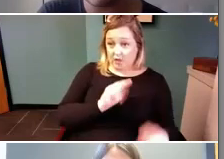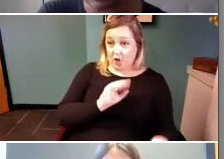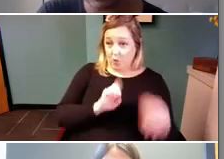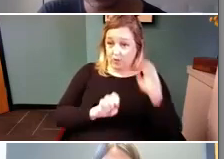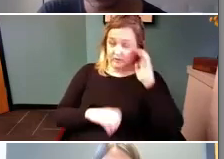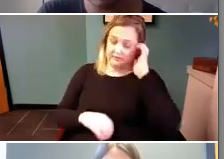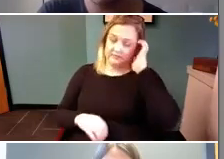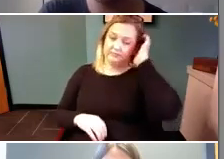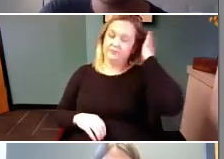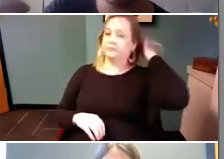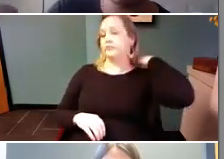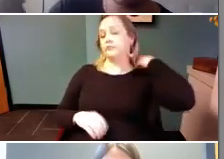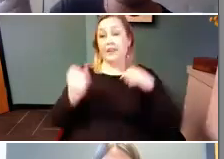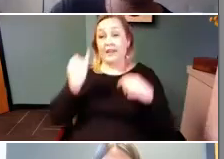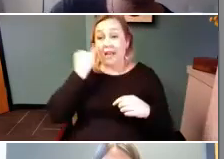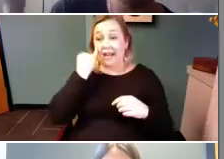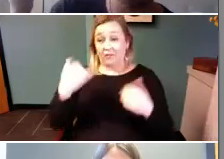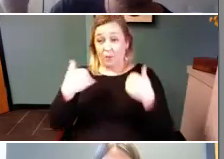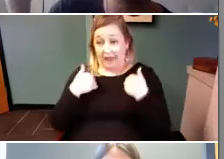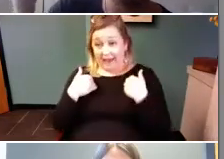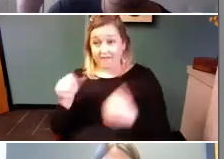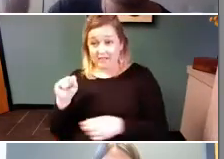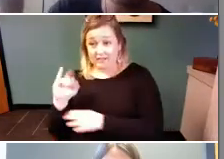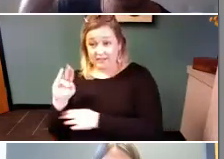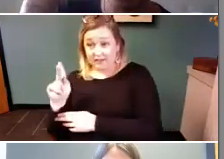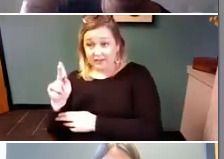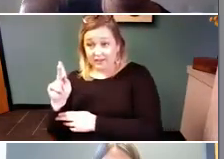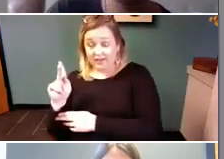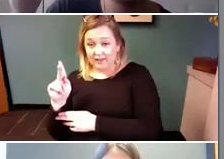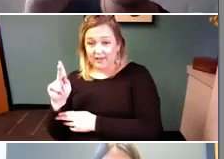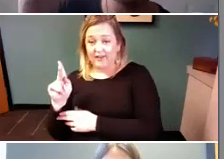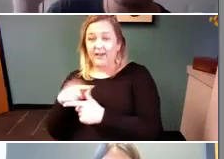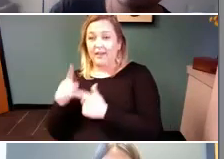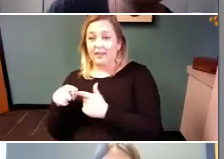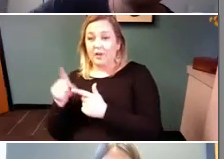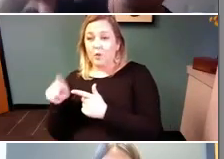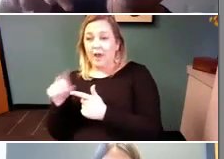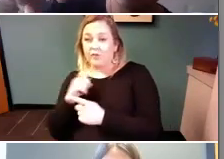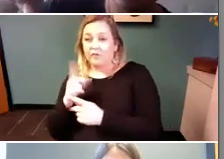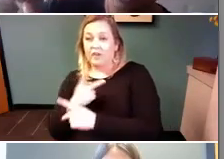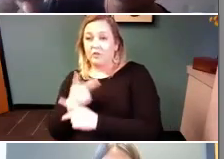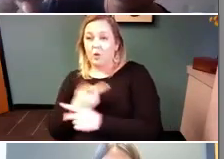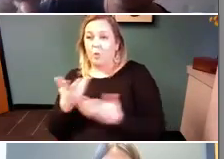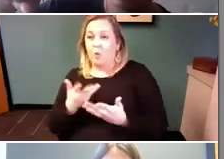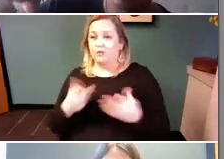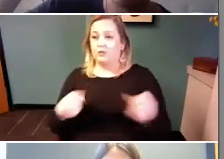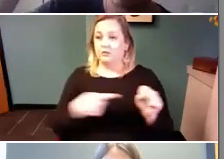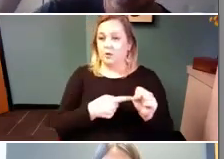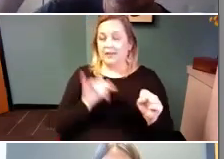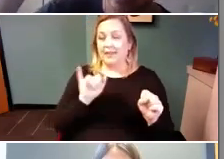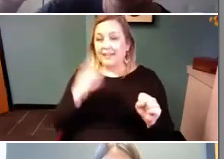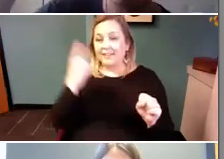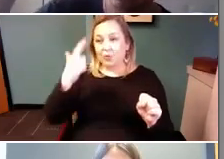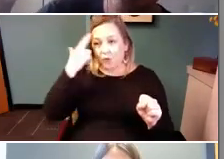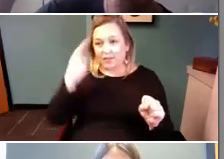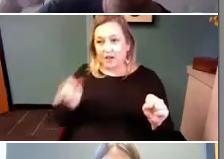we have a sink node, we need to figure out what is a source node. So that is why we reverse all the edges. And in